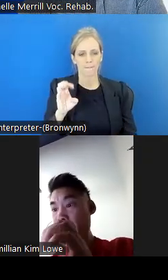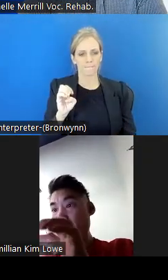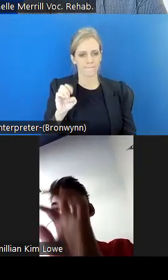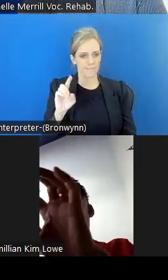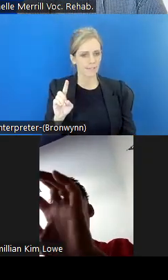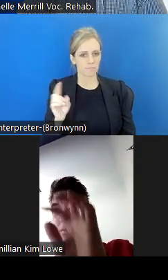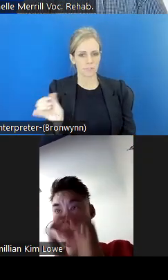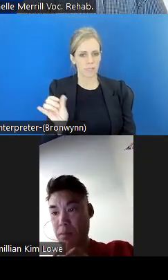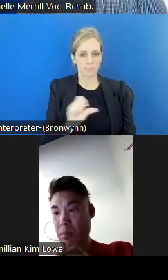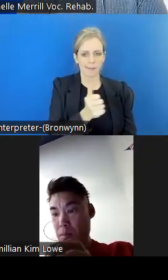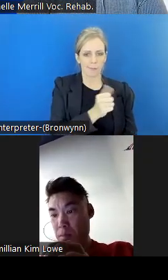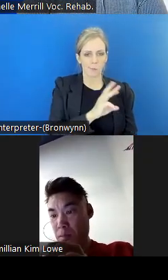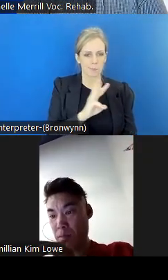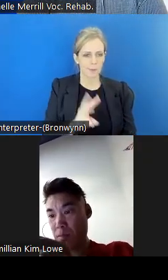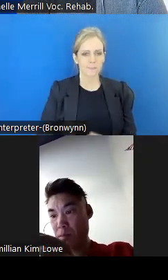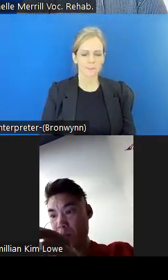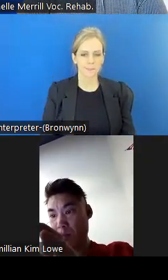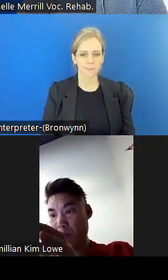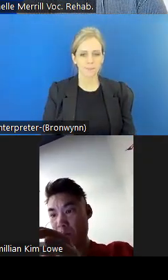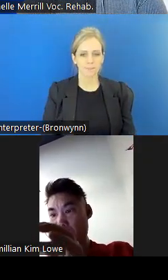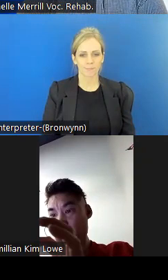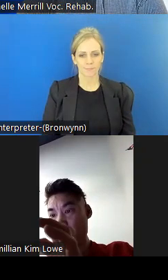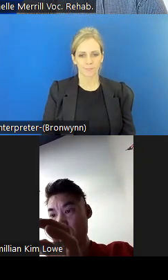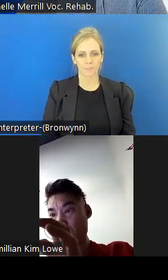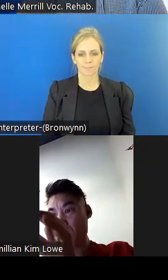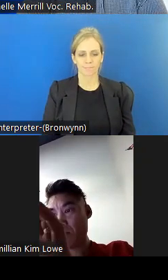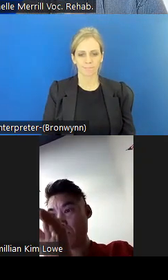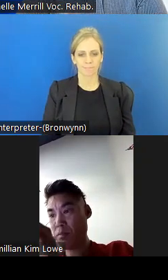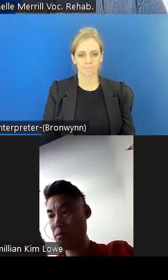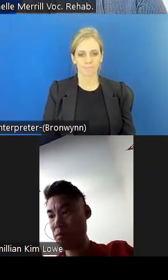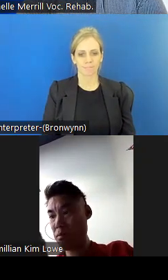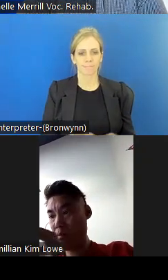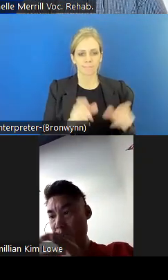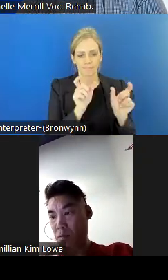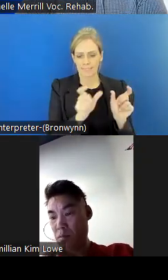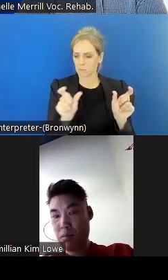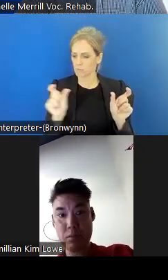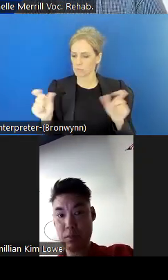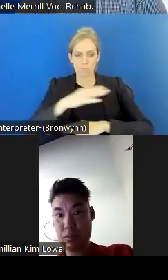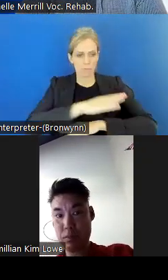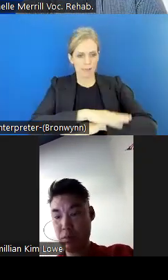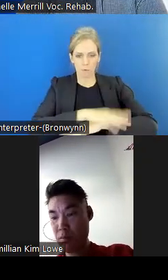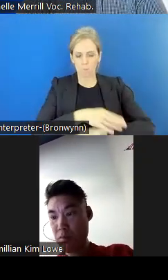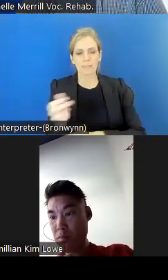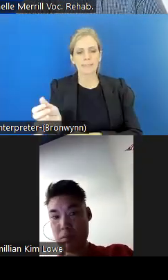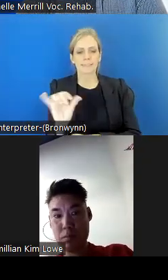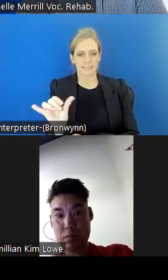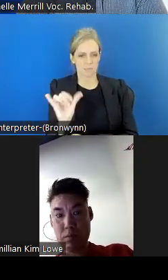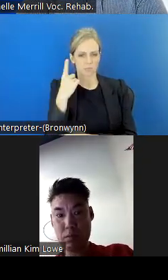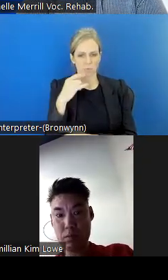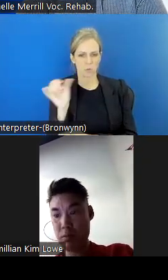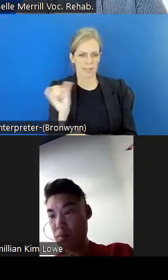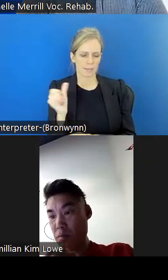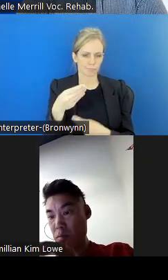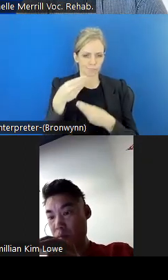site. And you would find similar information on the other platforms. The other thing that I think